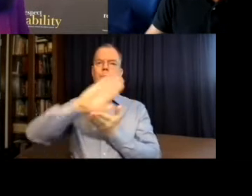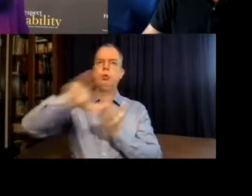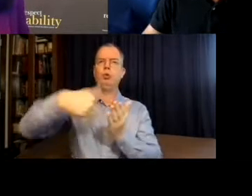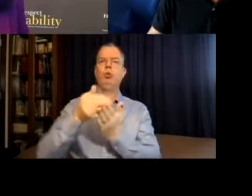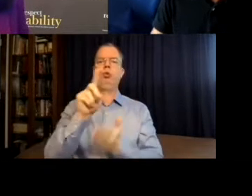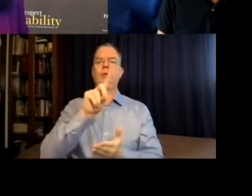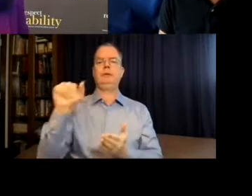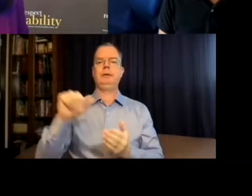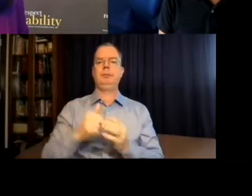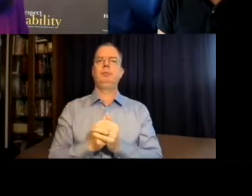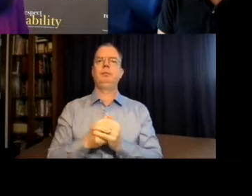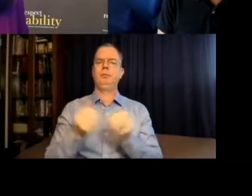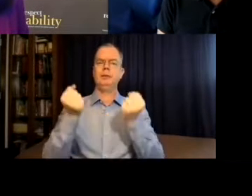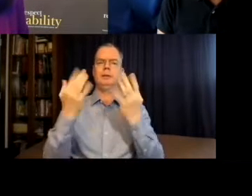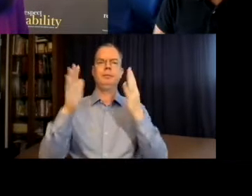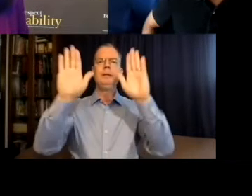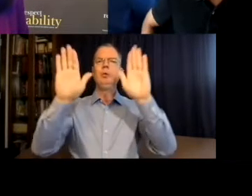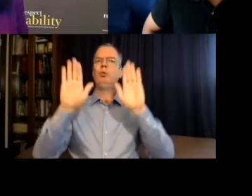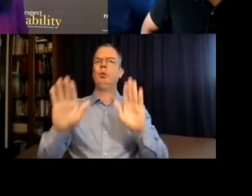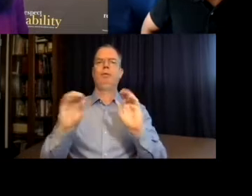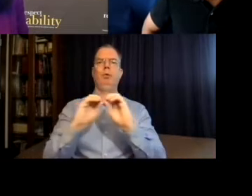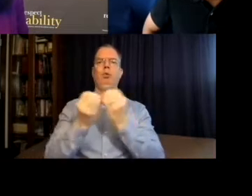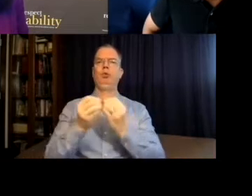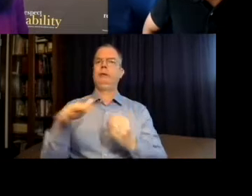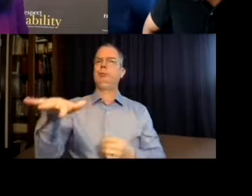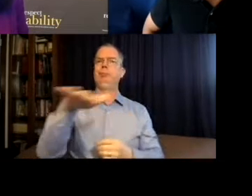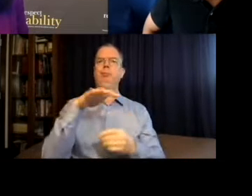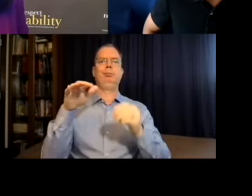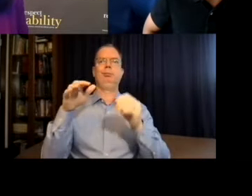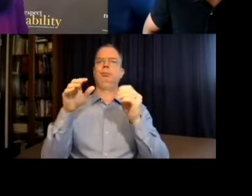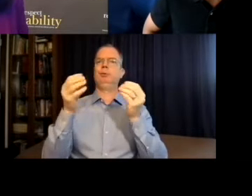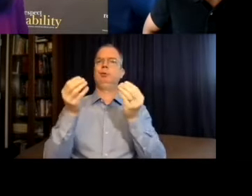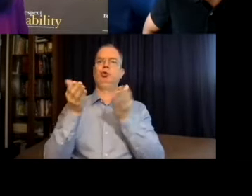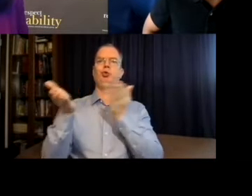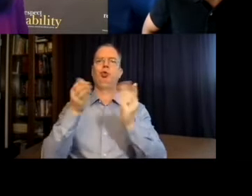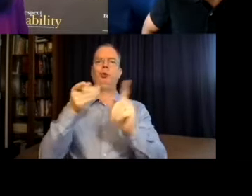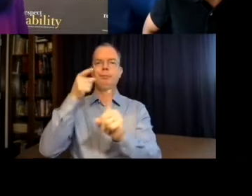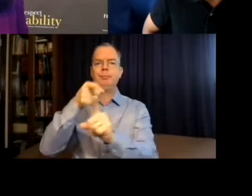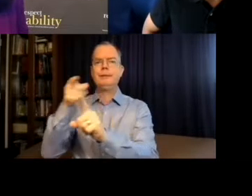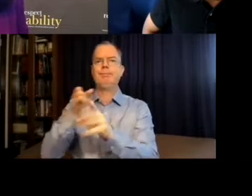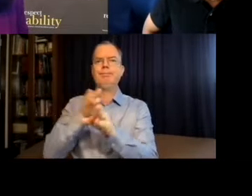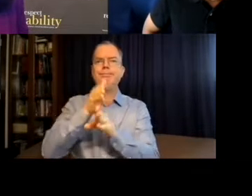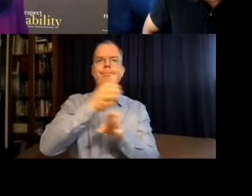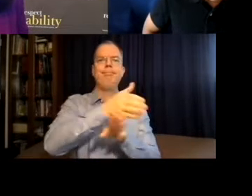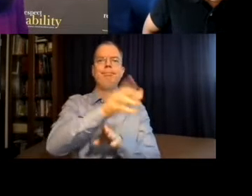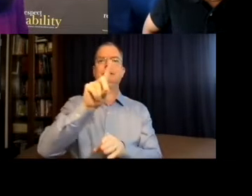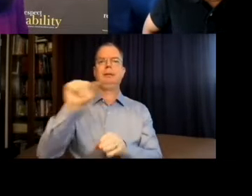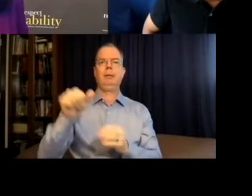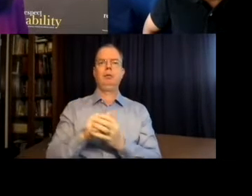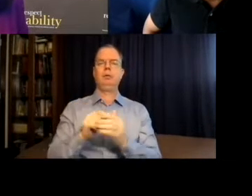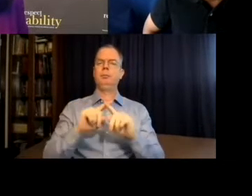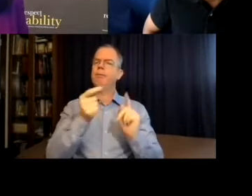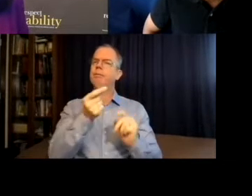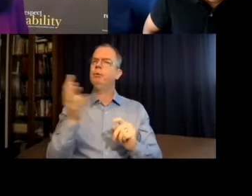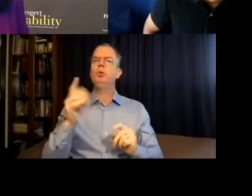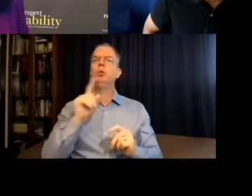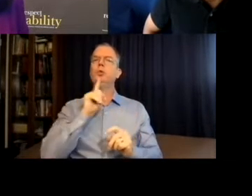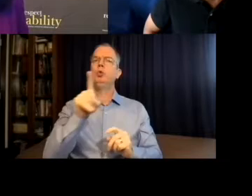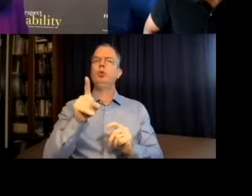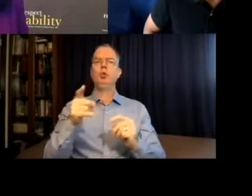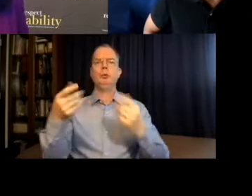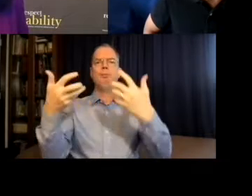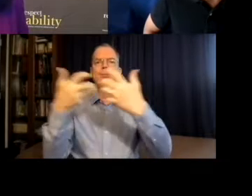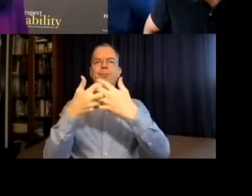The second thing is we have to serve people with all disabilities. There are many organizations that serve